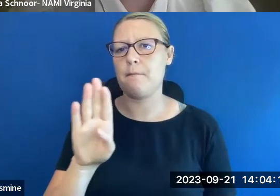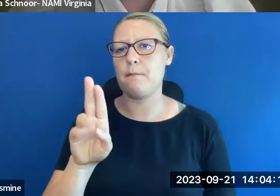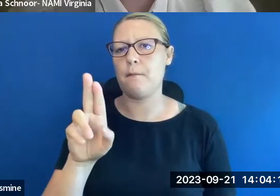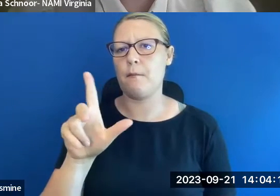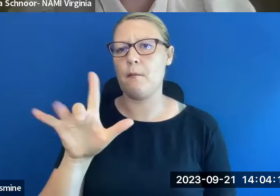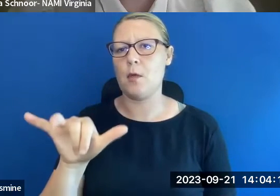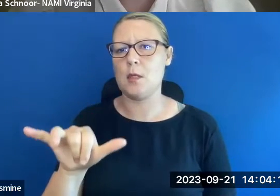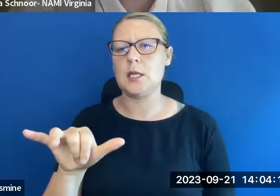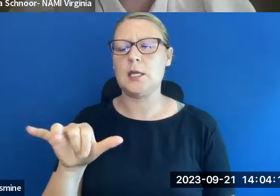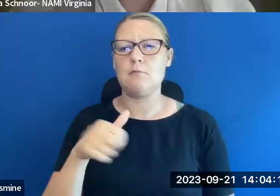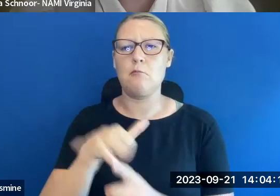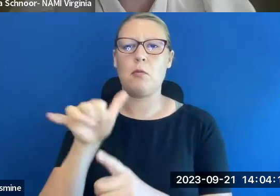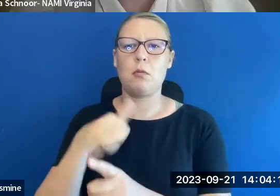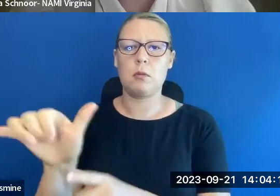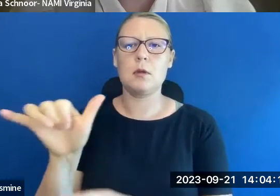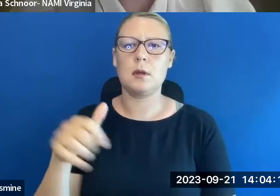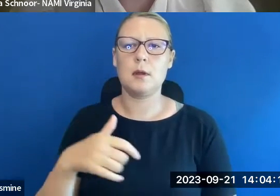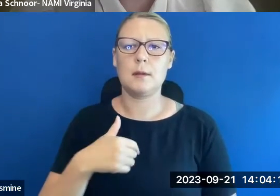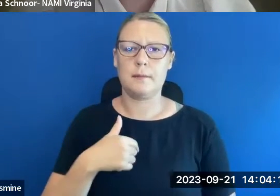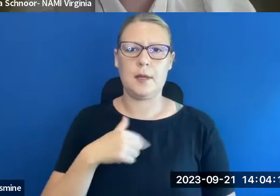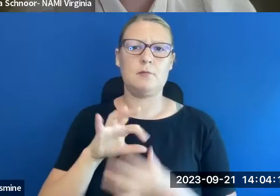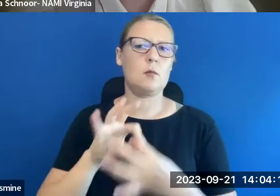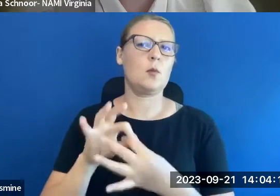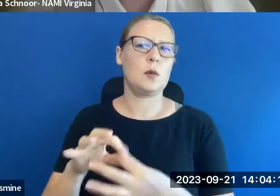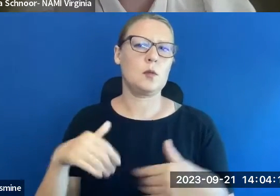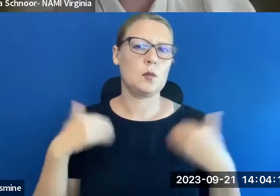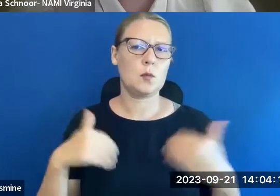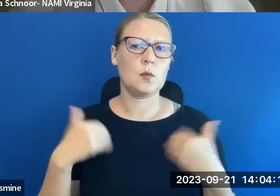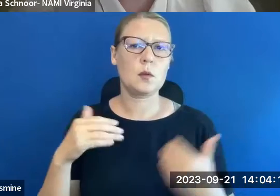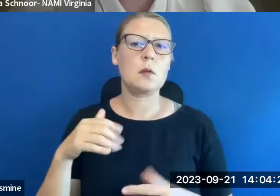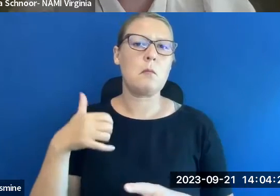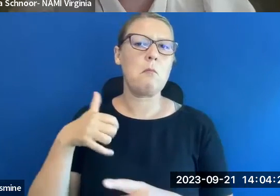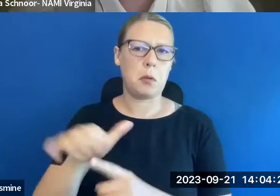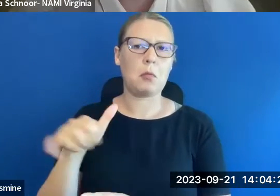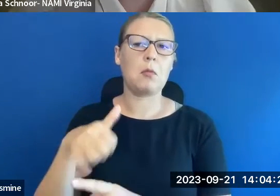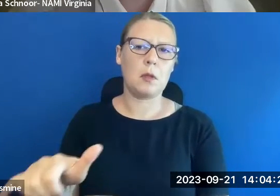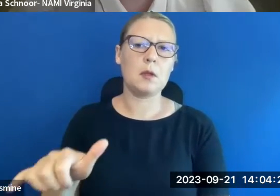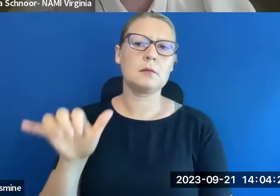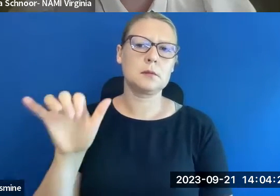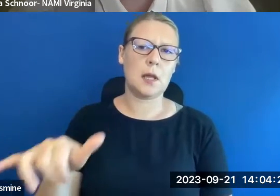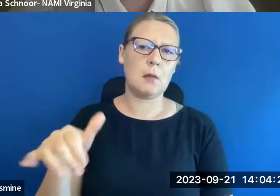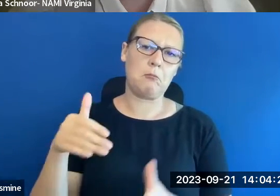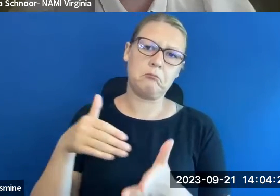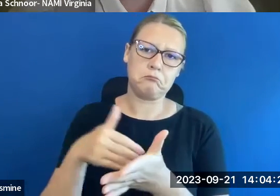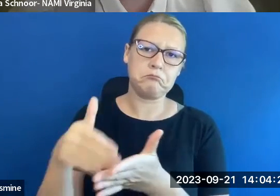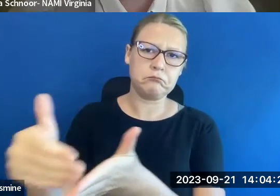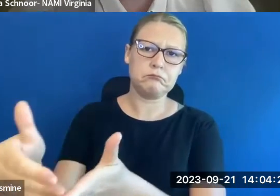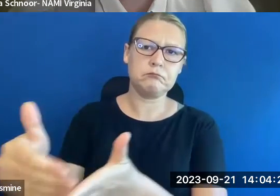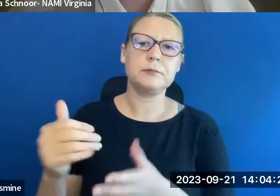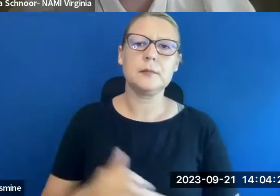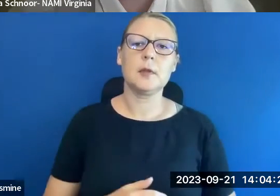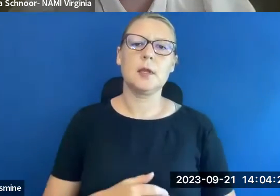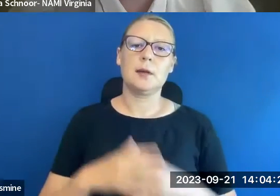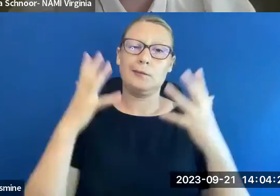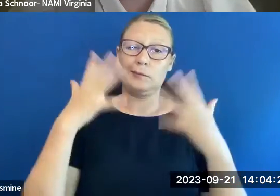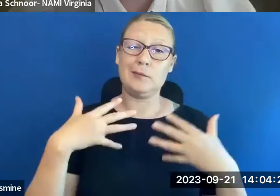because in my work with some of the youth, bullying does come up. And unfortunately, you know, the